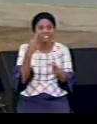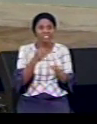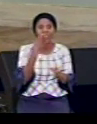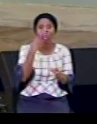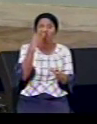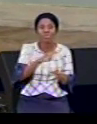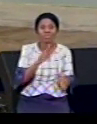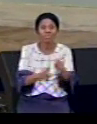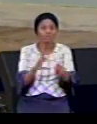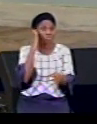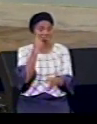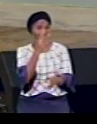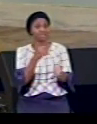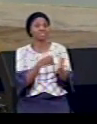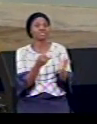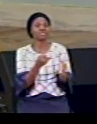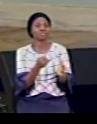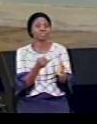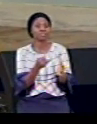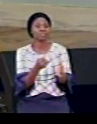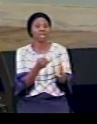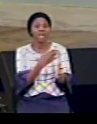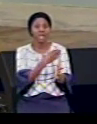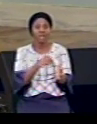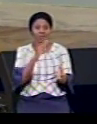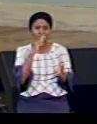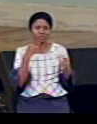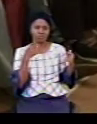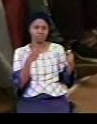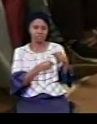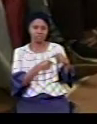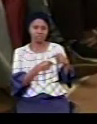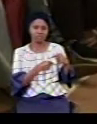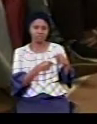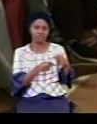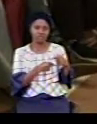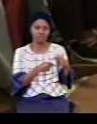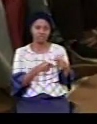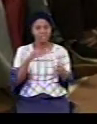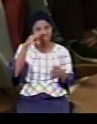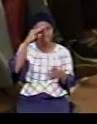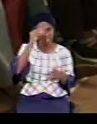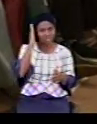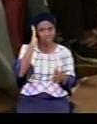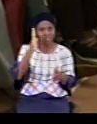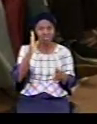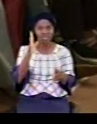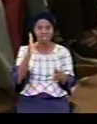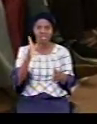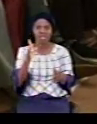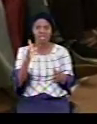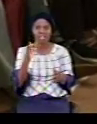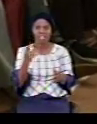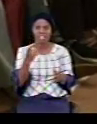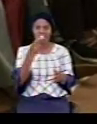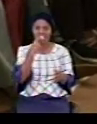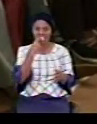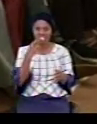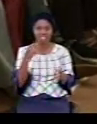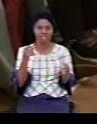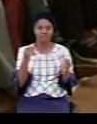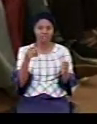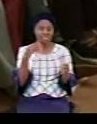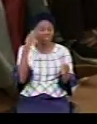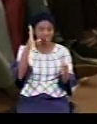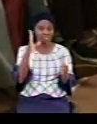wicked shall see it and be grieved. He shall gnash with his teeth